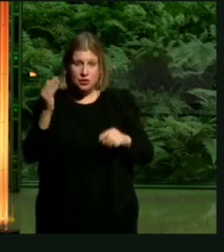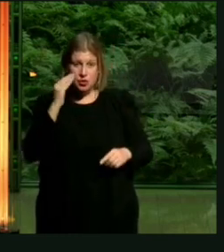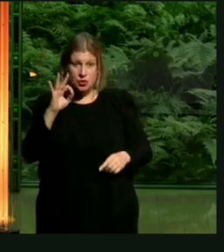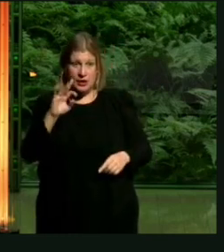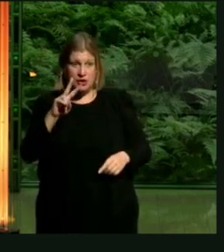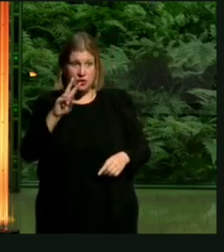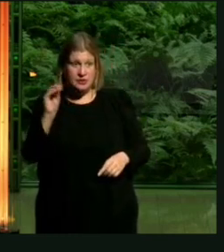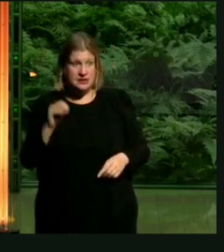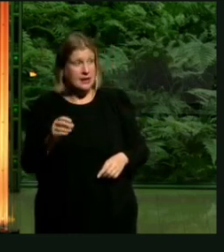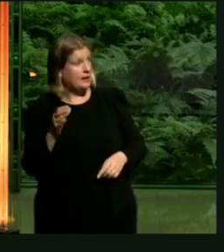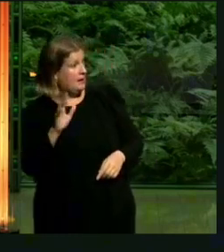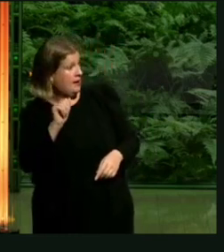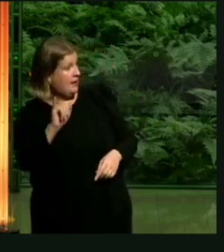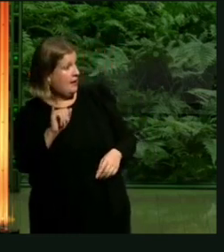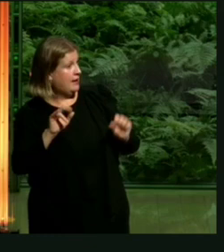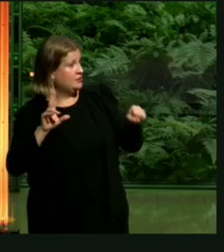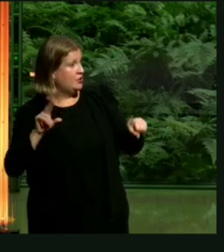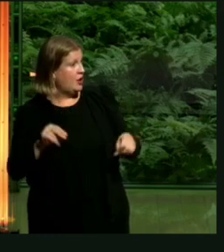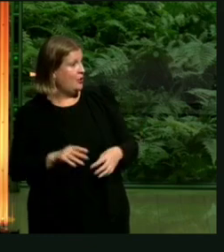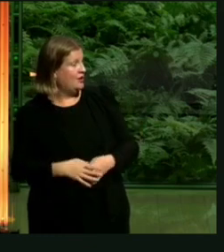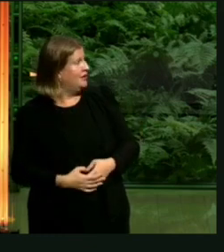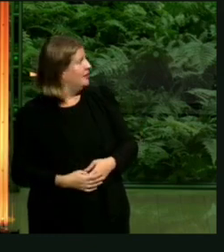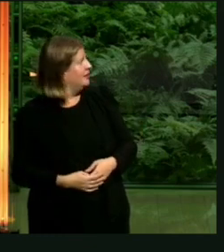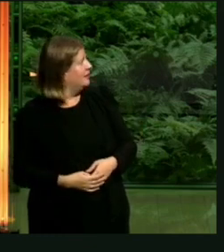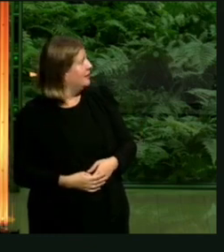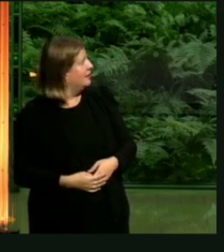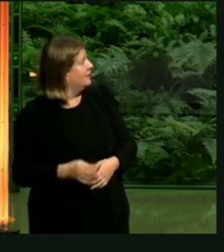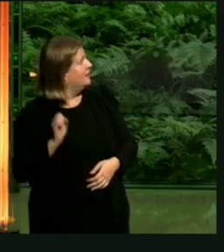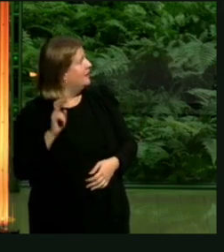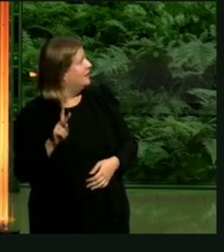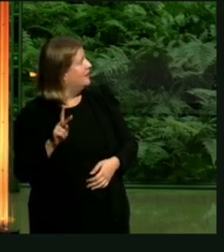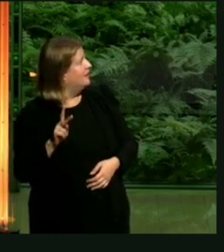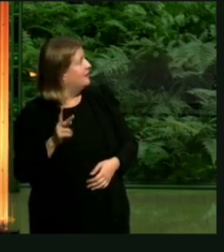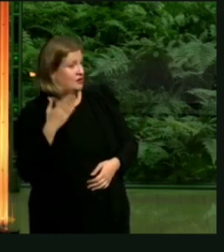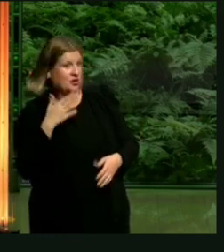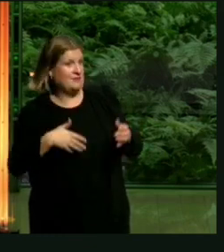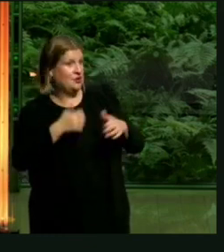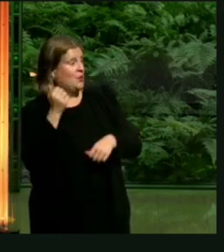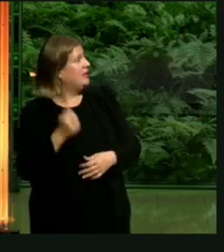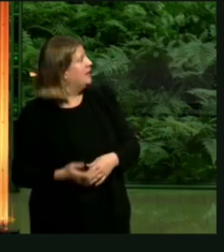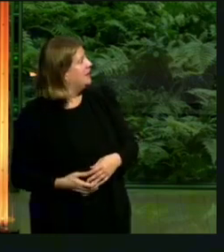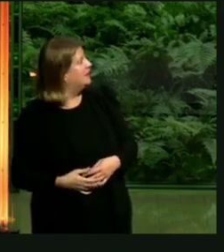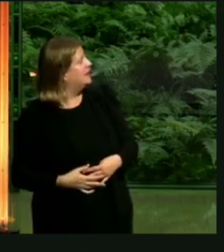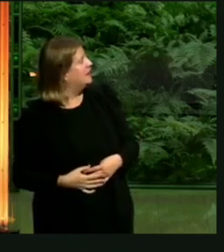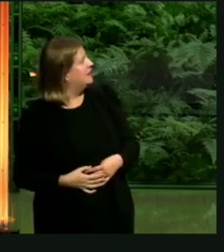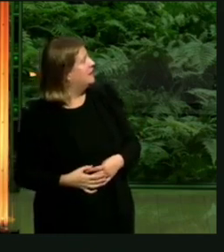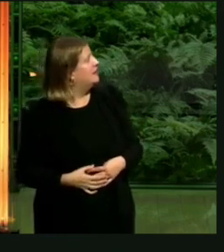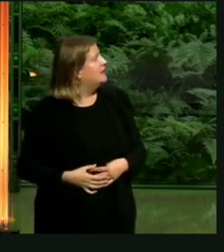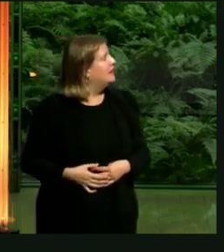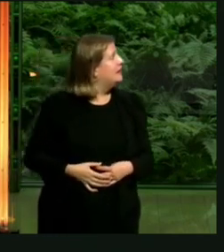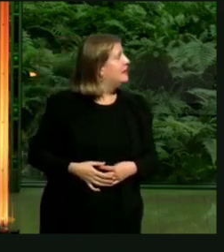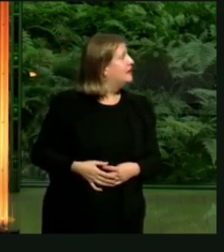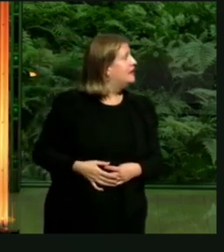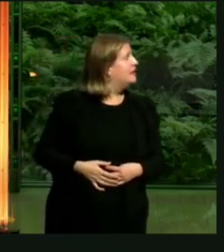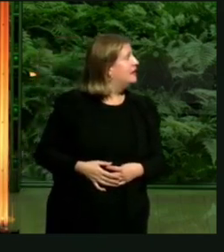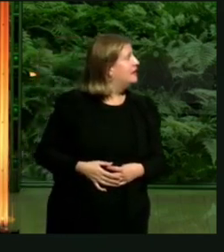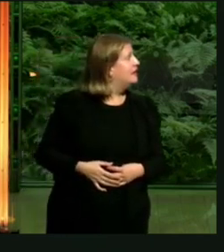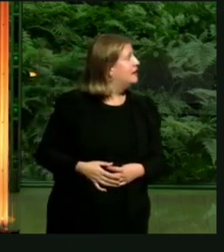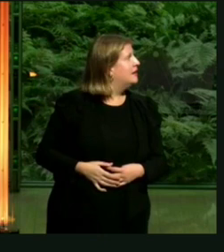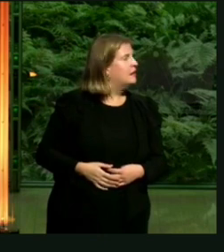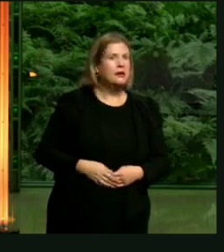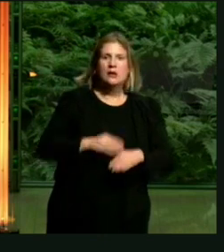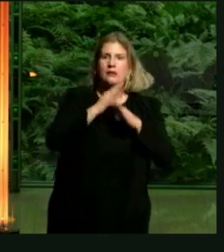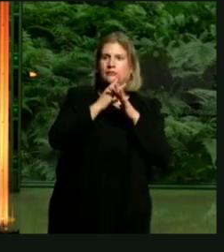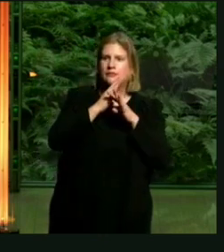Okay, how many of you think that's AI generated? Okay, good, majority. All right. En un mundo de ventas ávido de